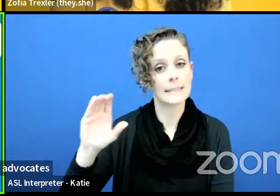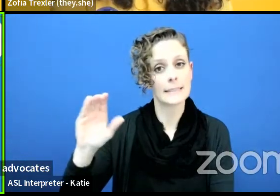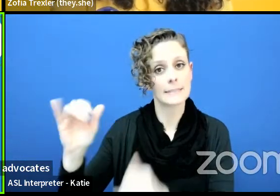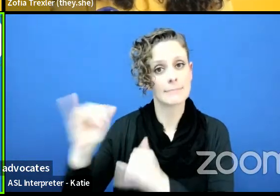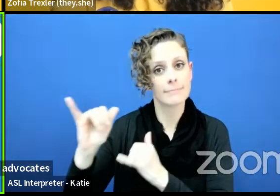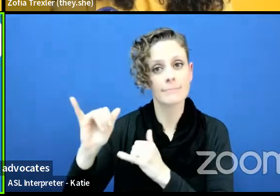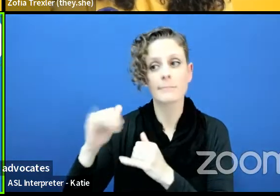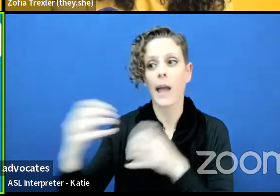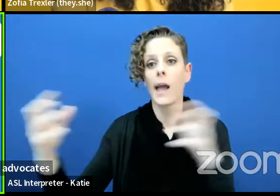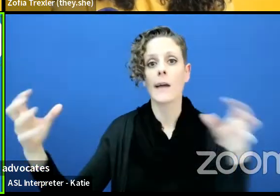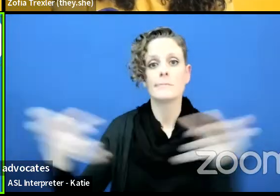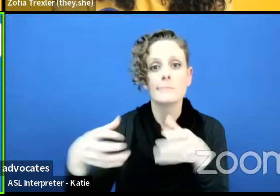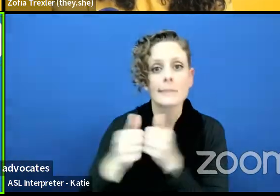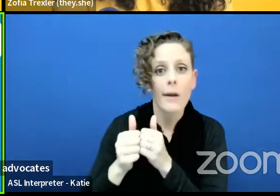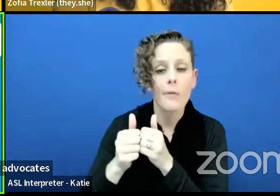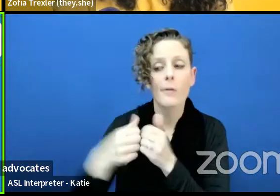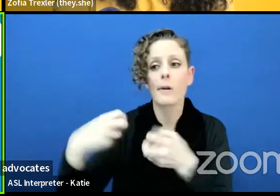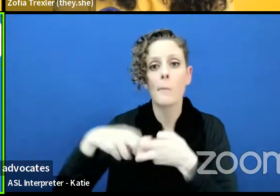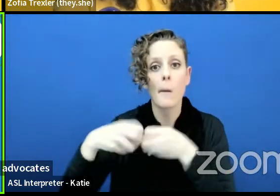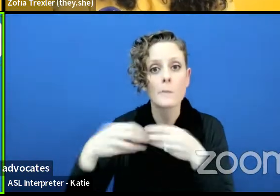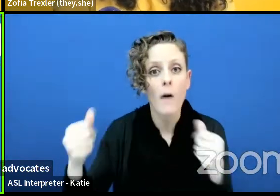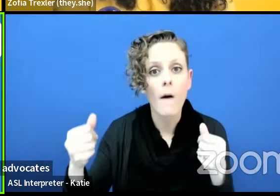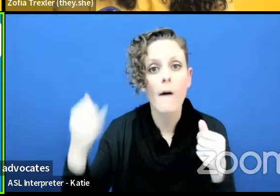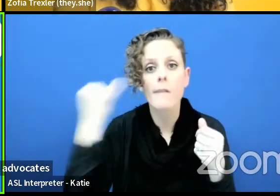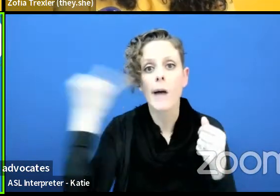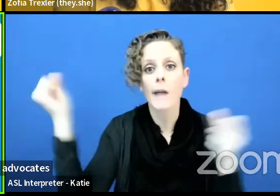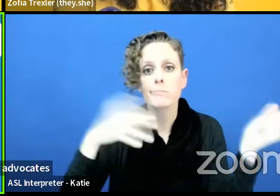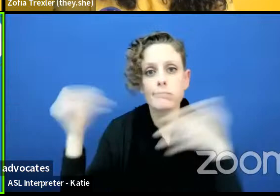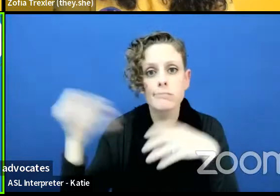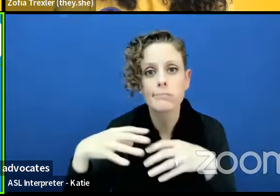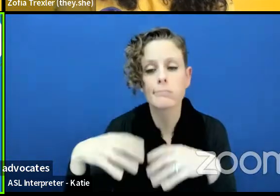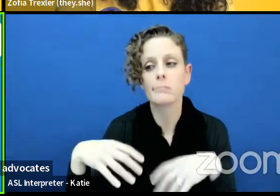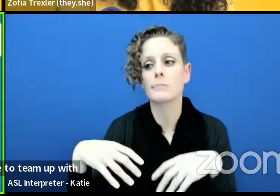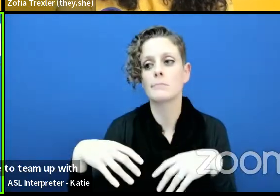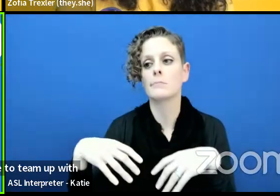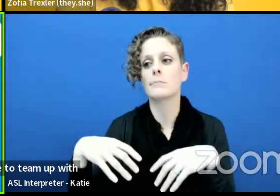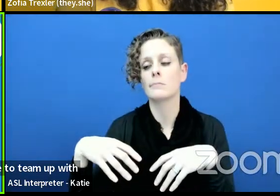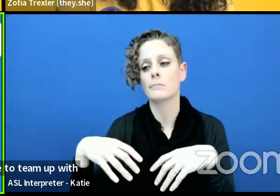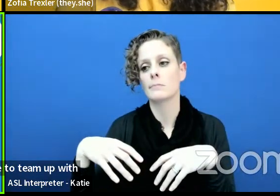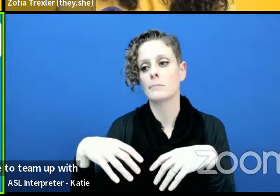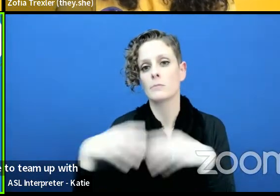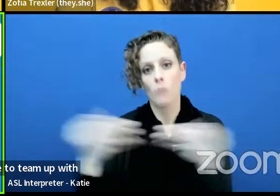solve, troubleshoot, ideas, issues,